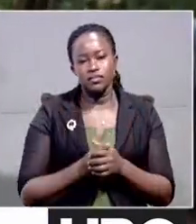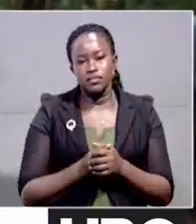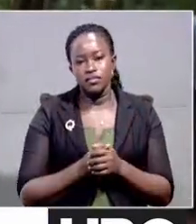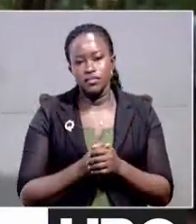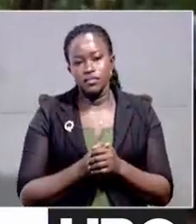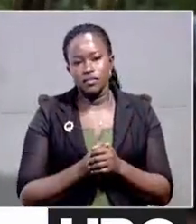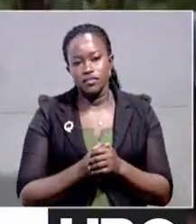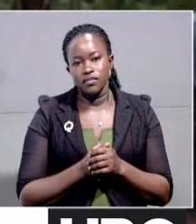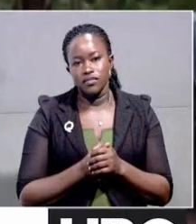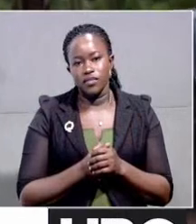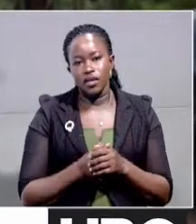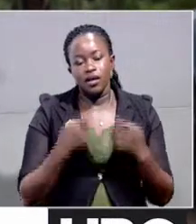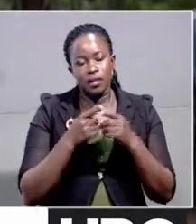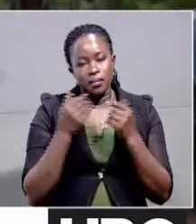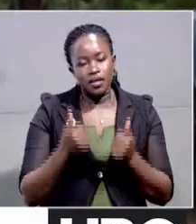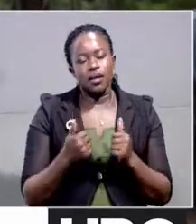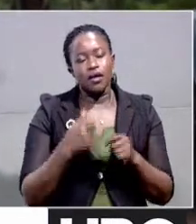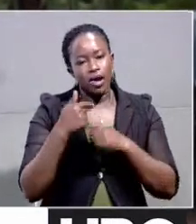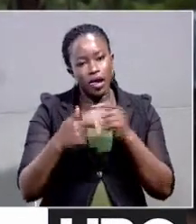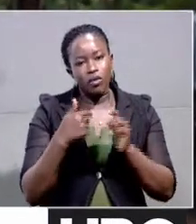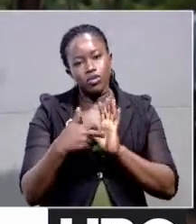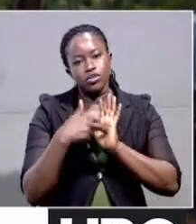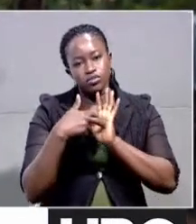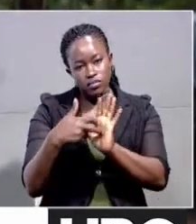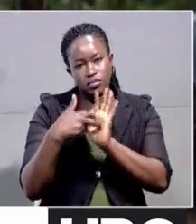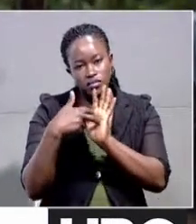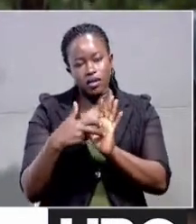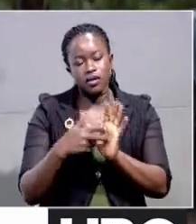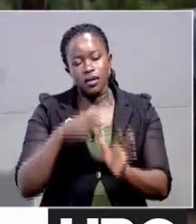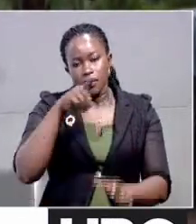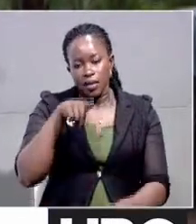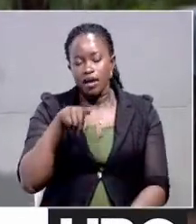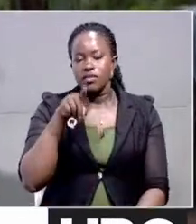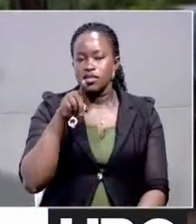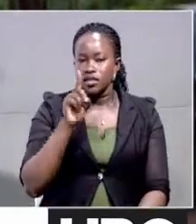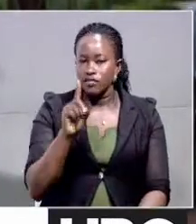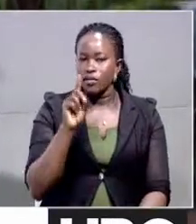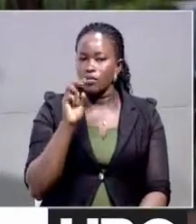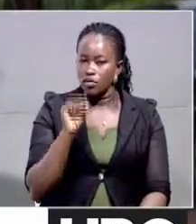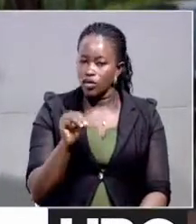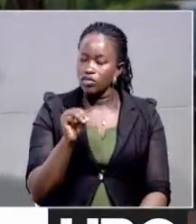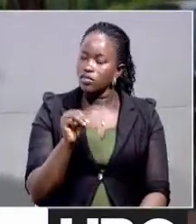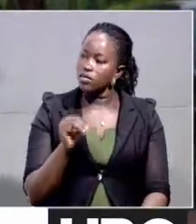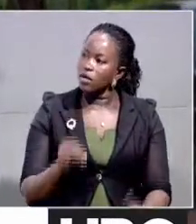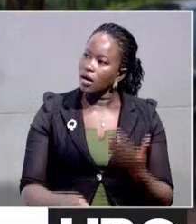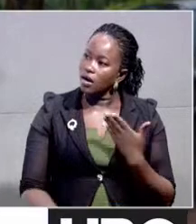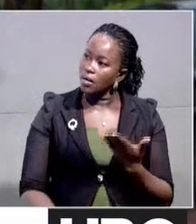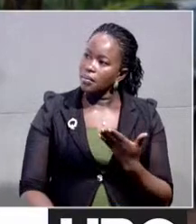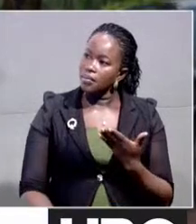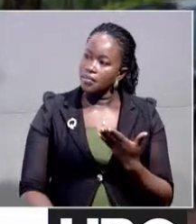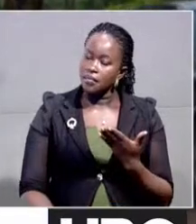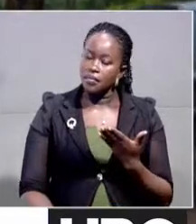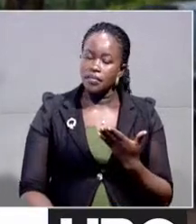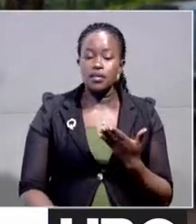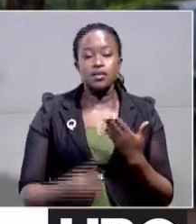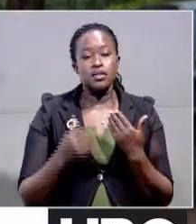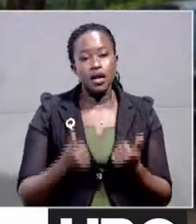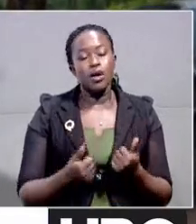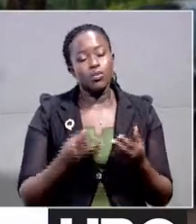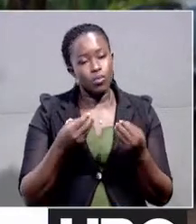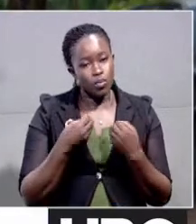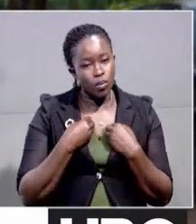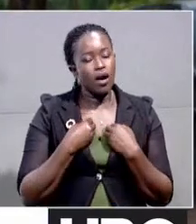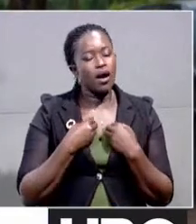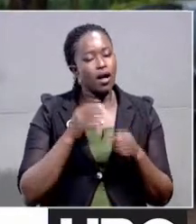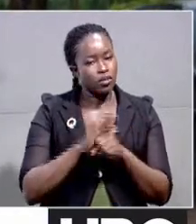the introduction of the parish development model has given us a lot of